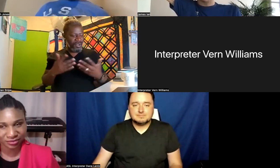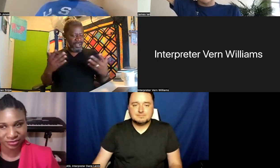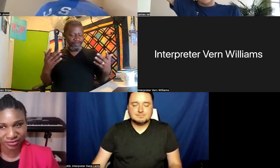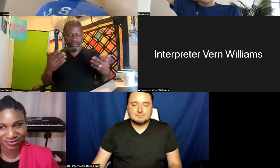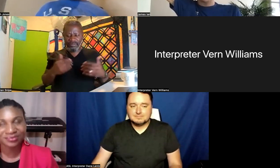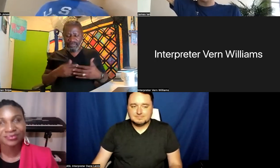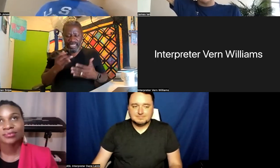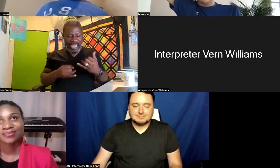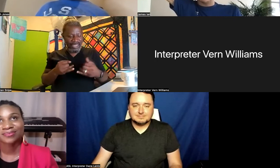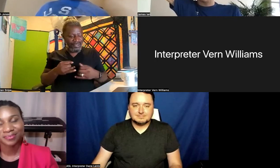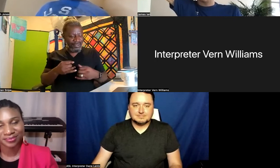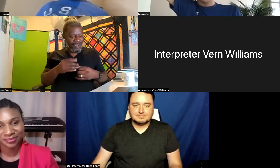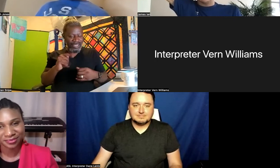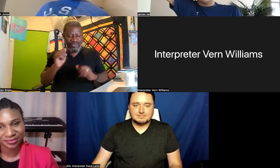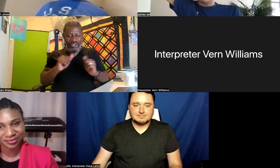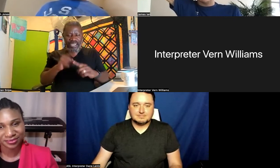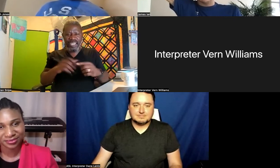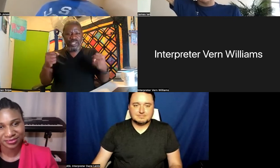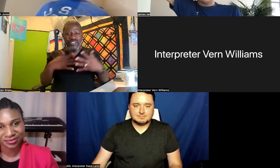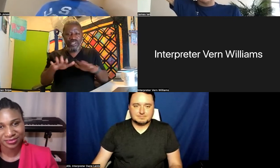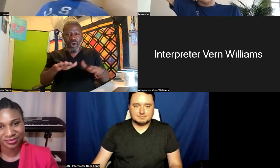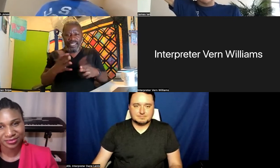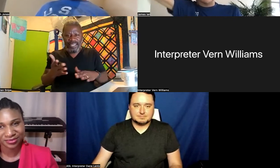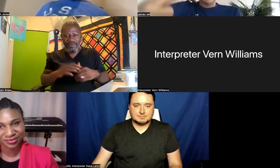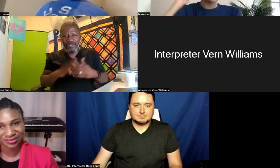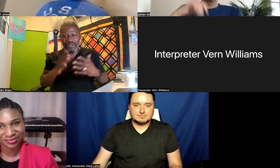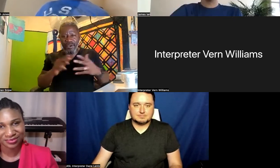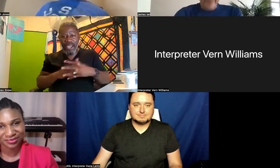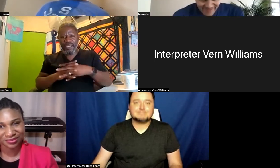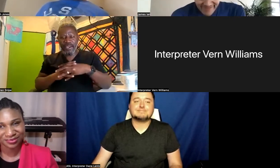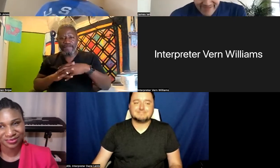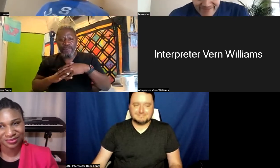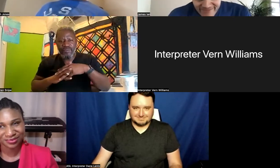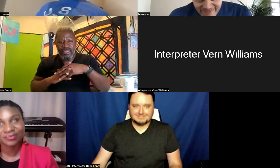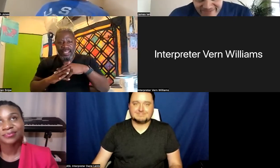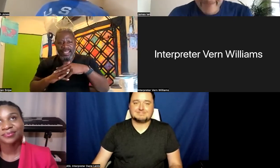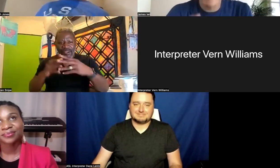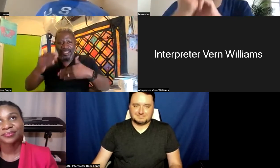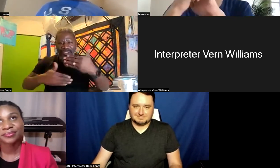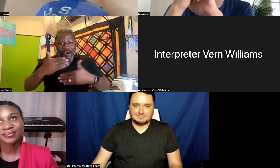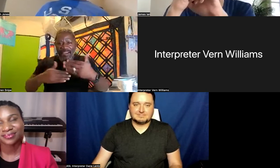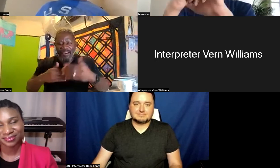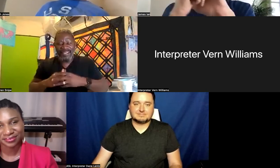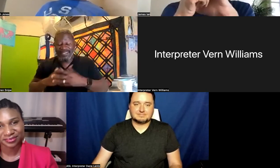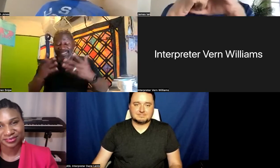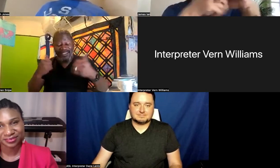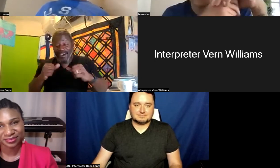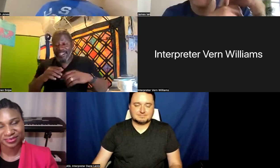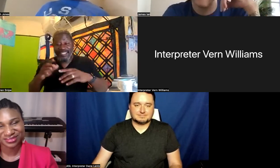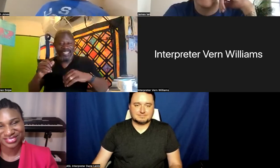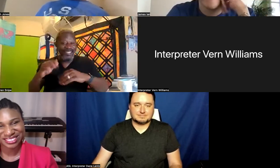So the last TV show I did was Fear the Walking Dead. And so that was and so it's just going on. It's